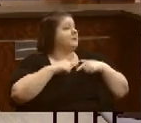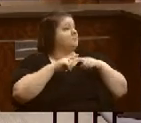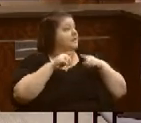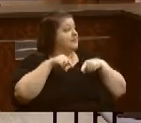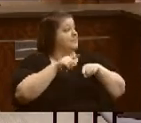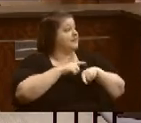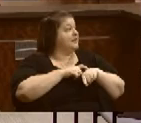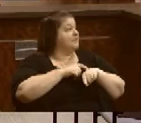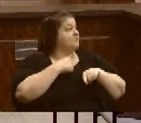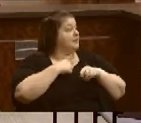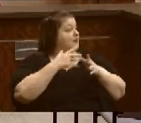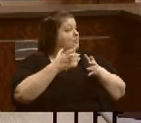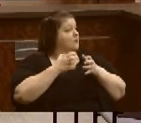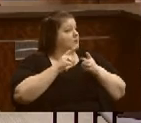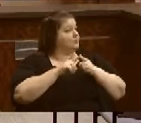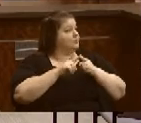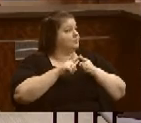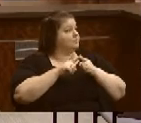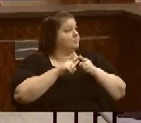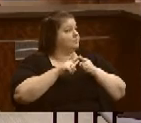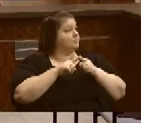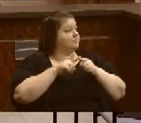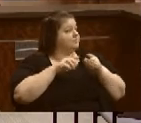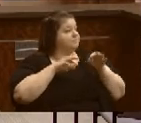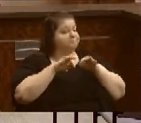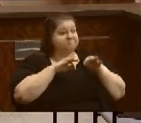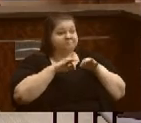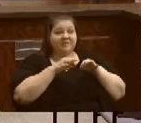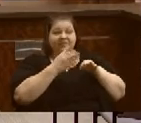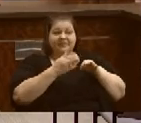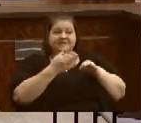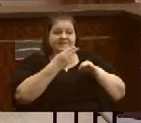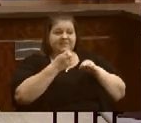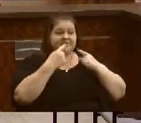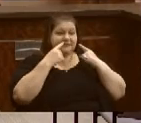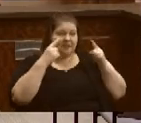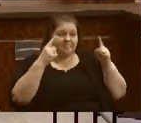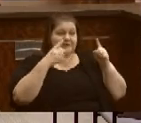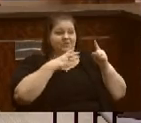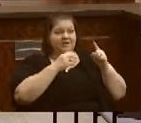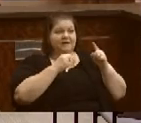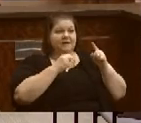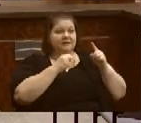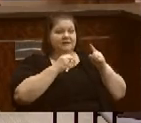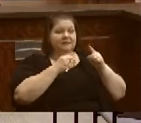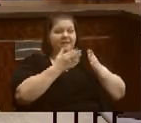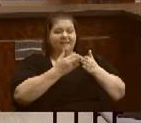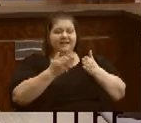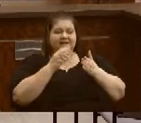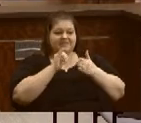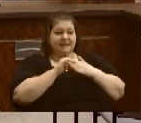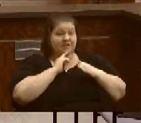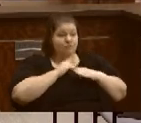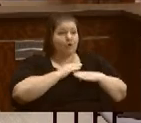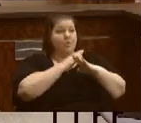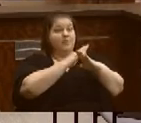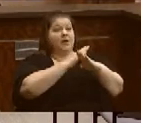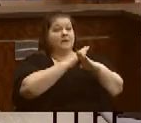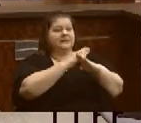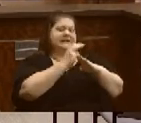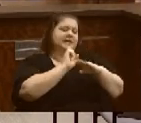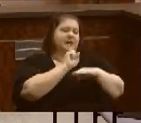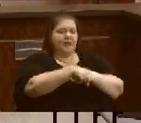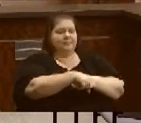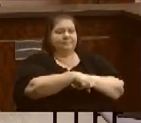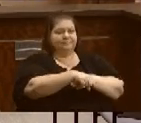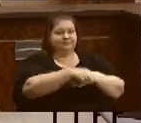meantime, I'm going to bring you up to that time on things that he has accomplished and the roadblocks that he has overcome to get to that point.